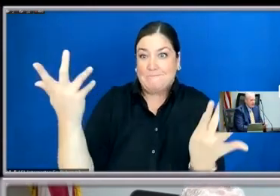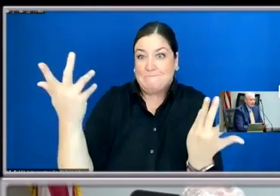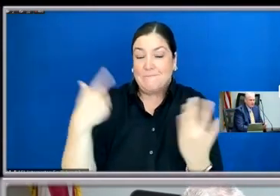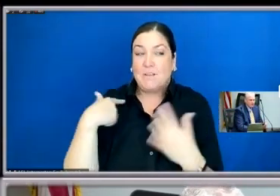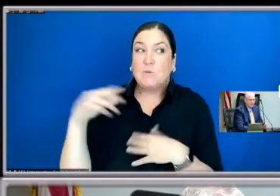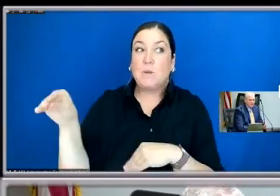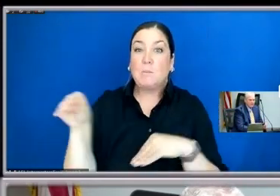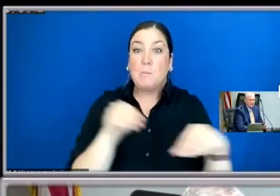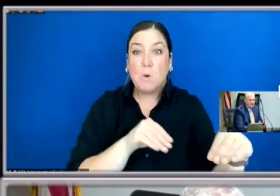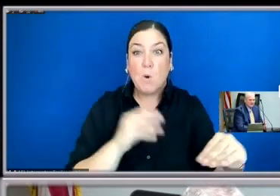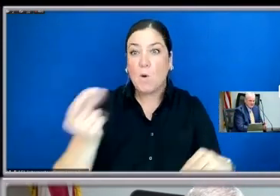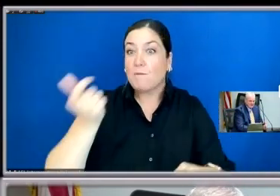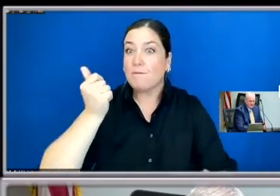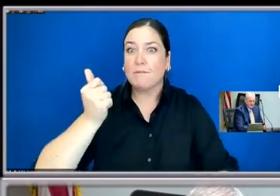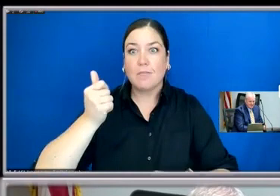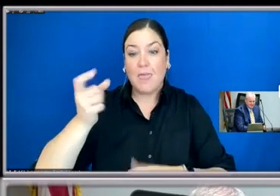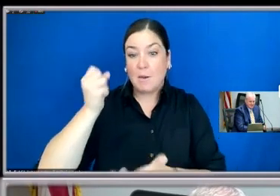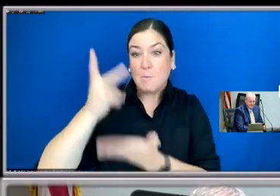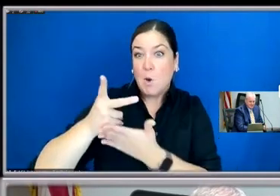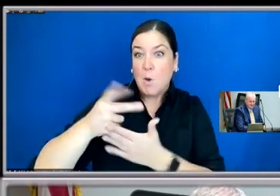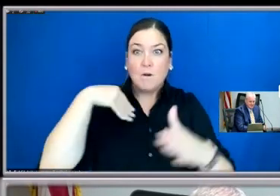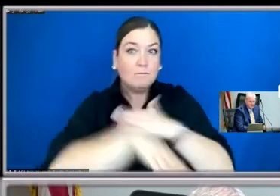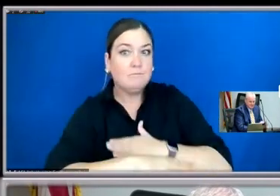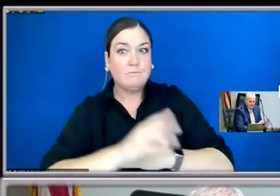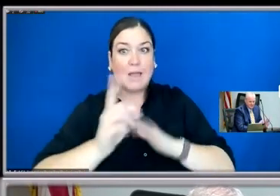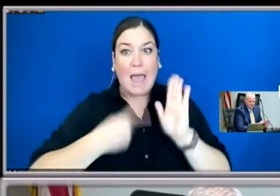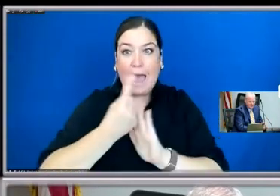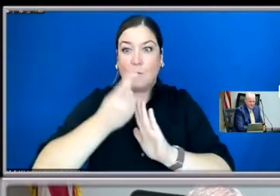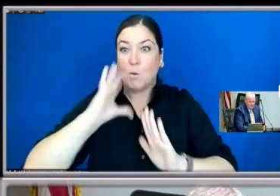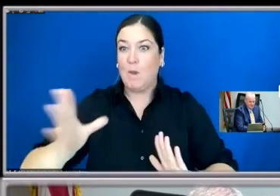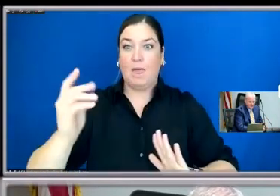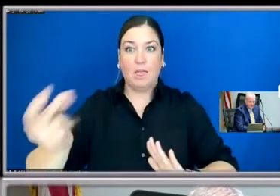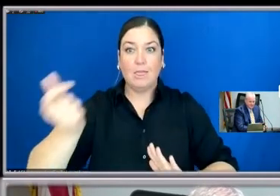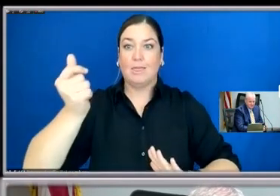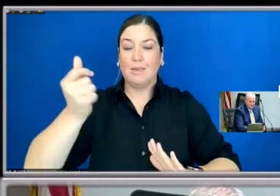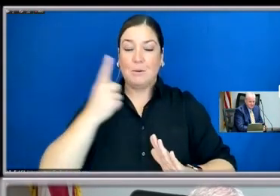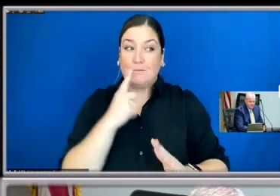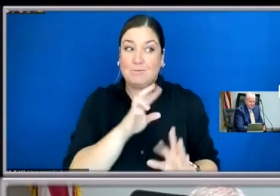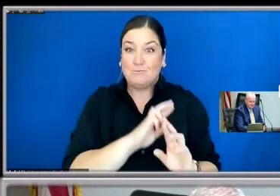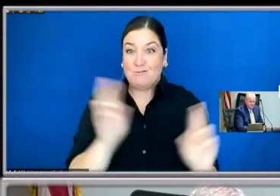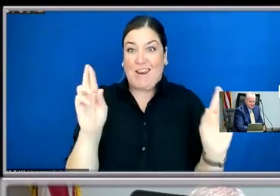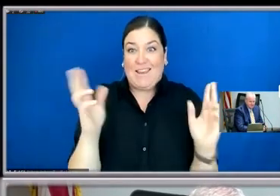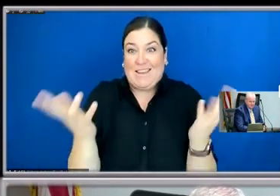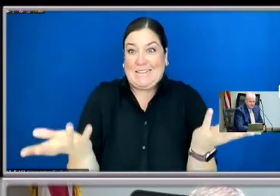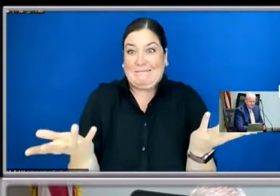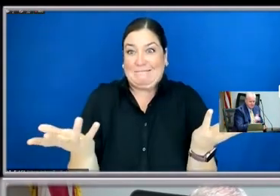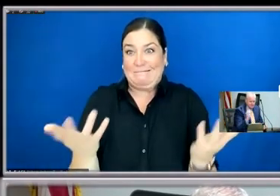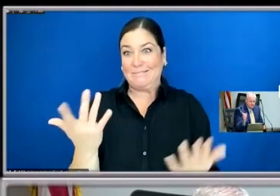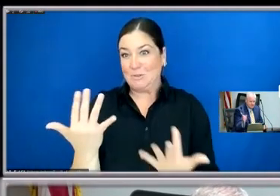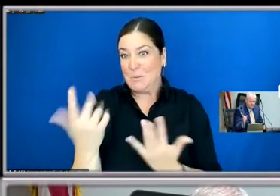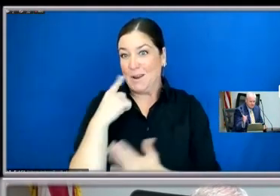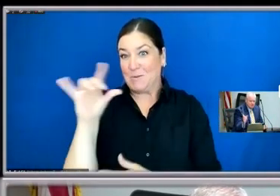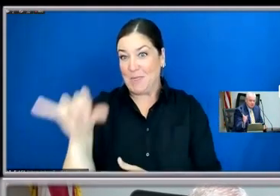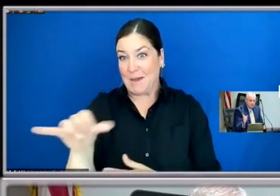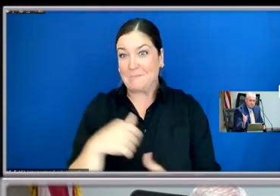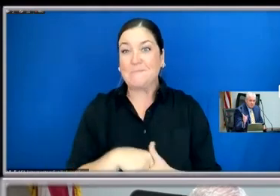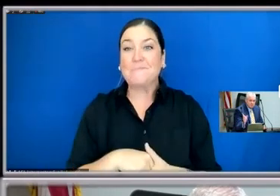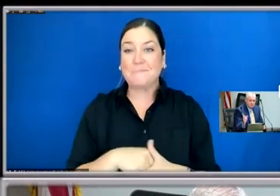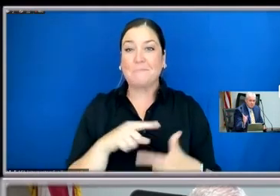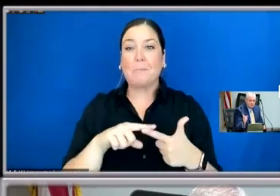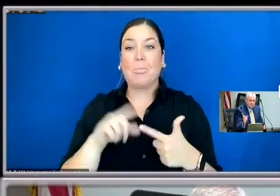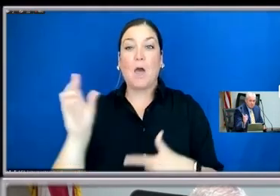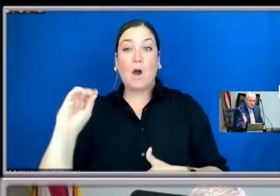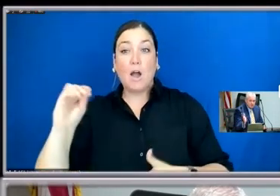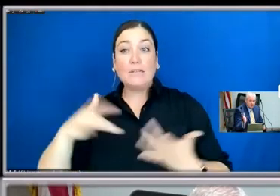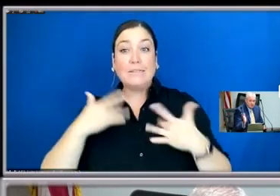an hour when they give us the thumbs up. It's all ready except for that. Activity Center in Ogden is pretty